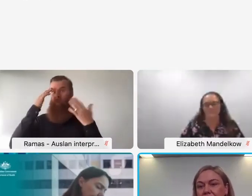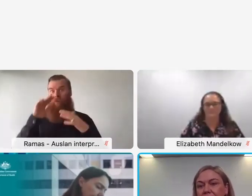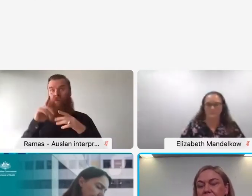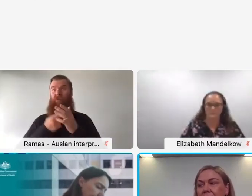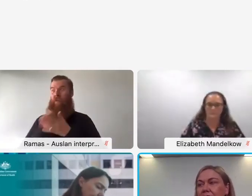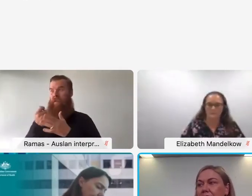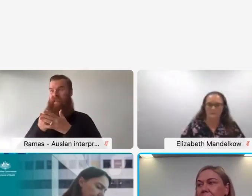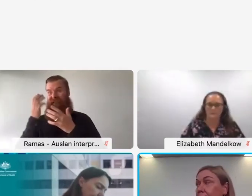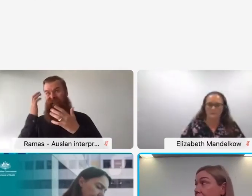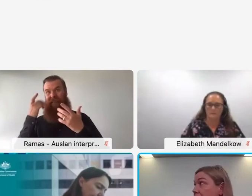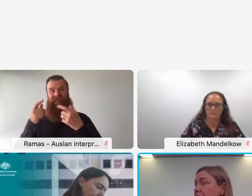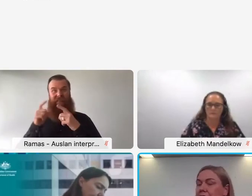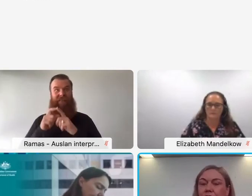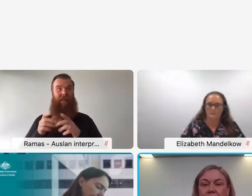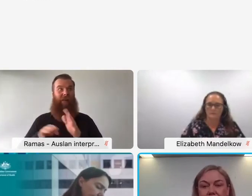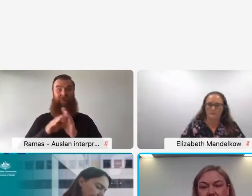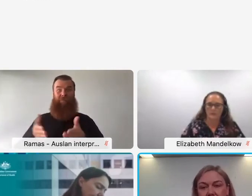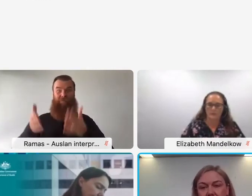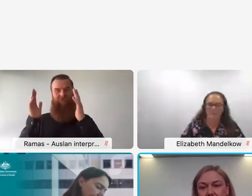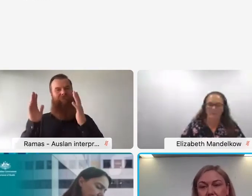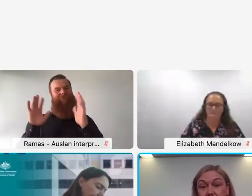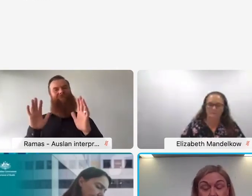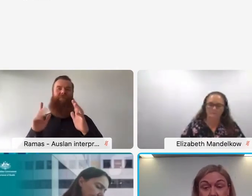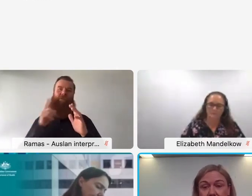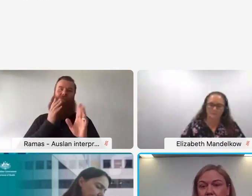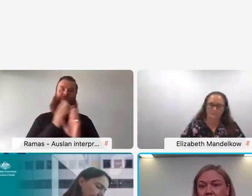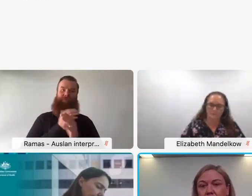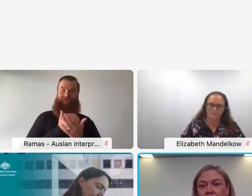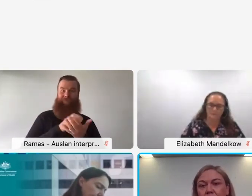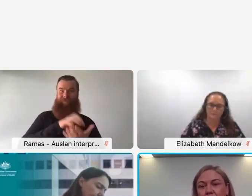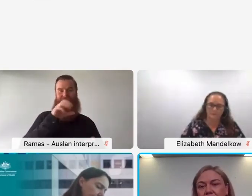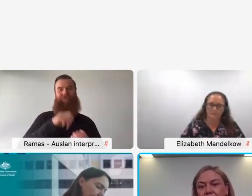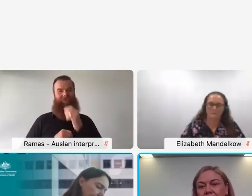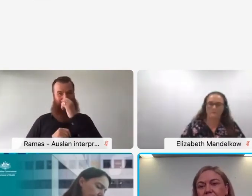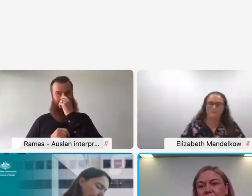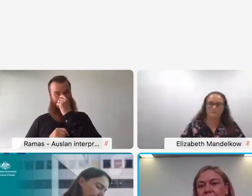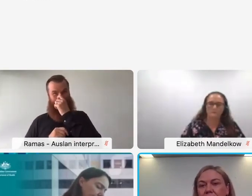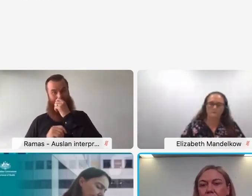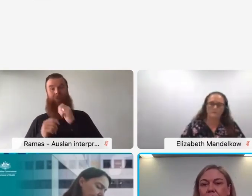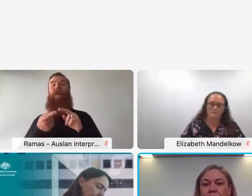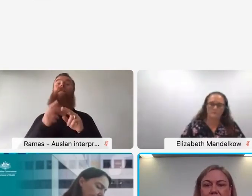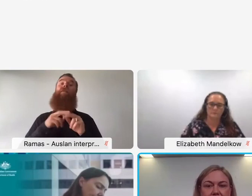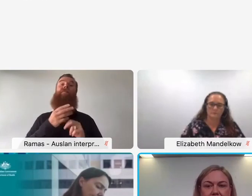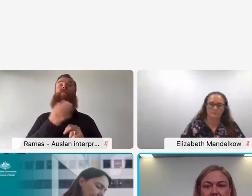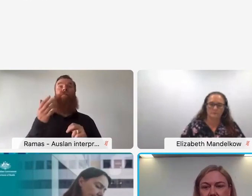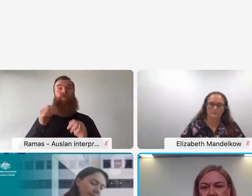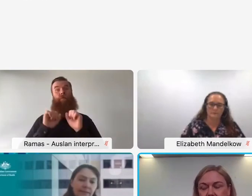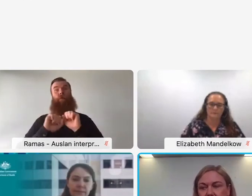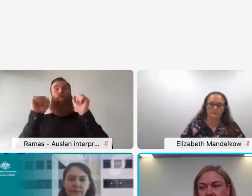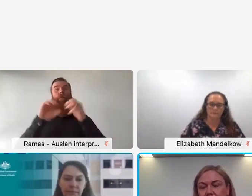property themselves. But if you lease directly or you own property that they live in, then you can